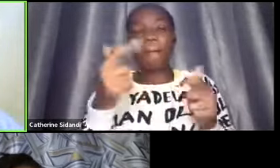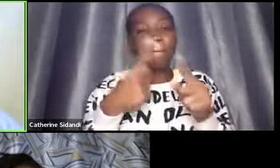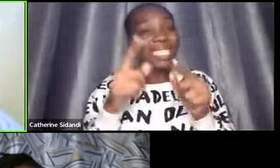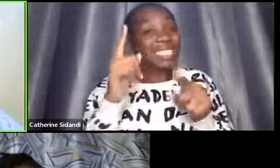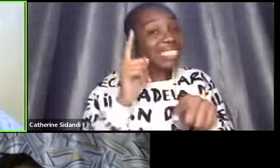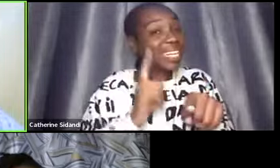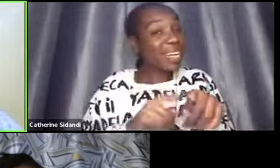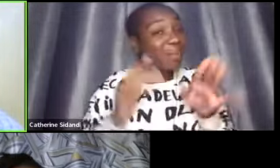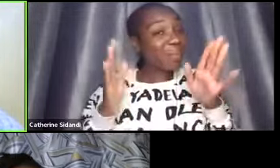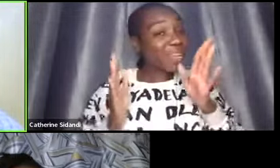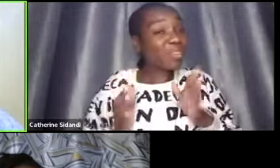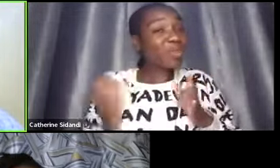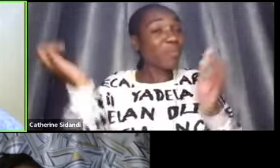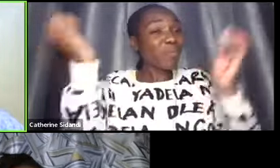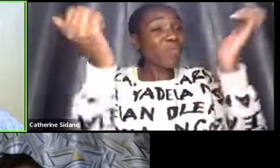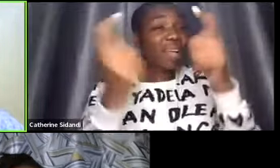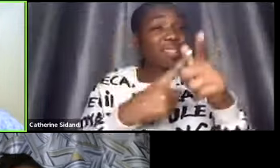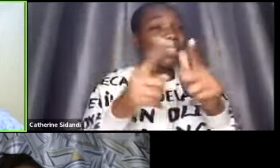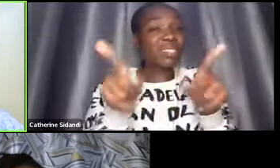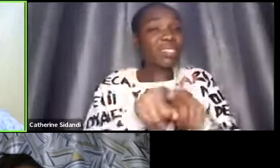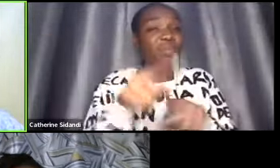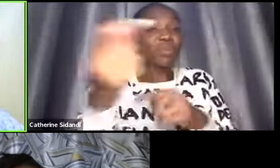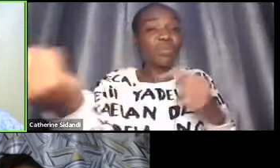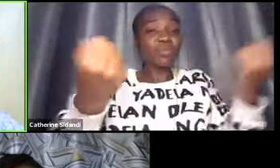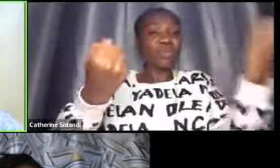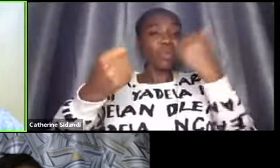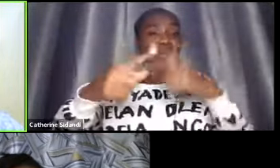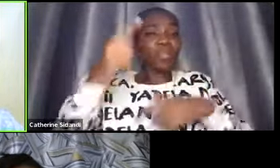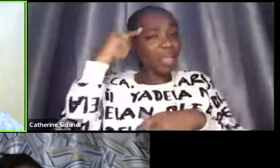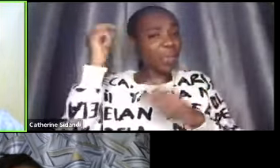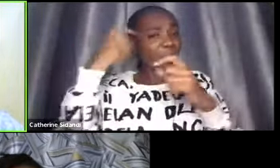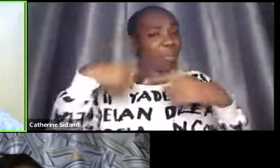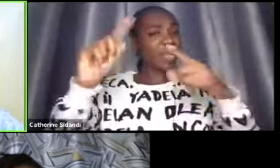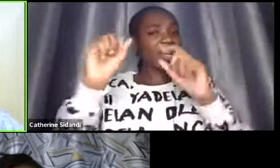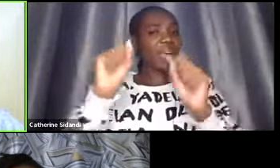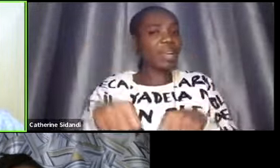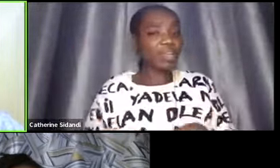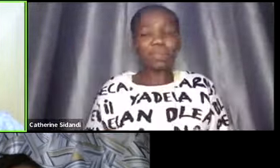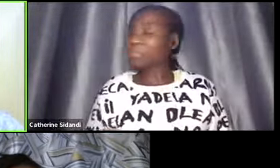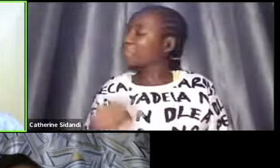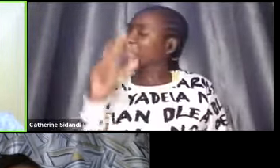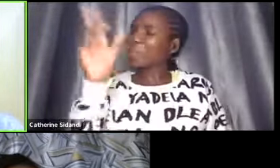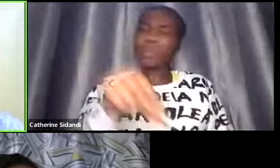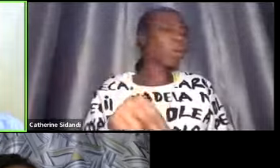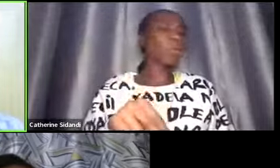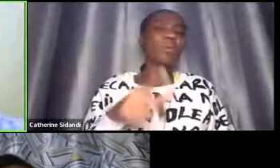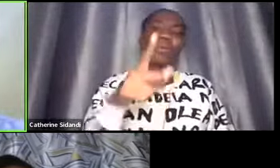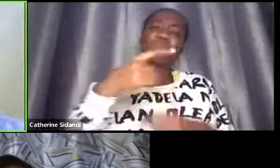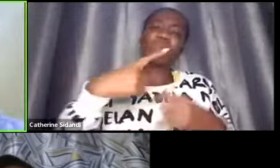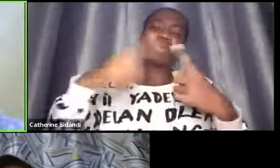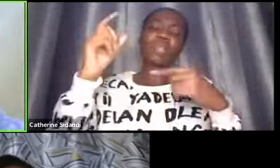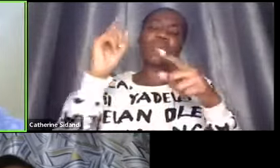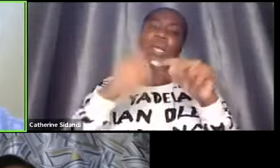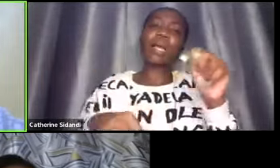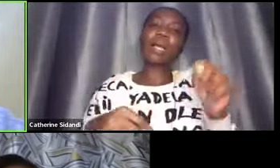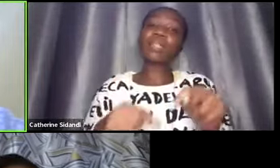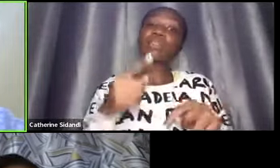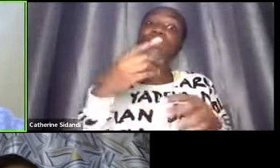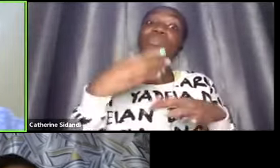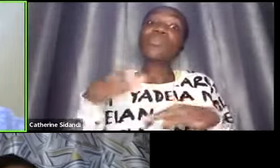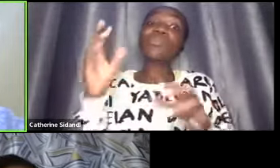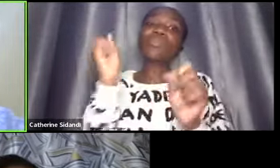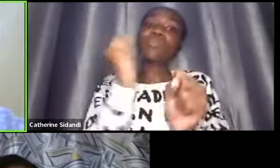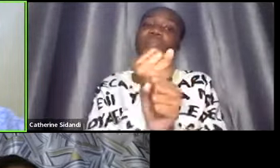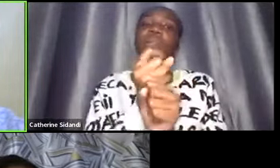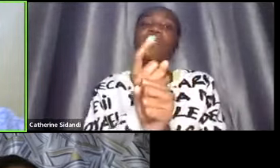spears back, and yet you are an employee, are you want to win? No, you will not win. You know very well. You want to lose your job. So I tell you, there are so many